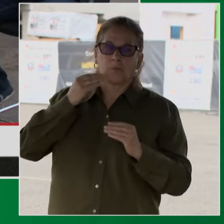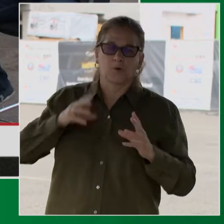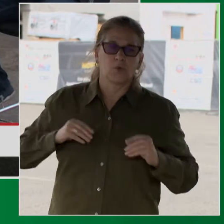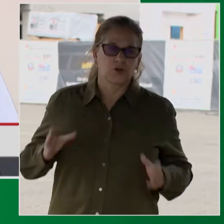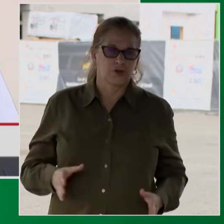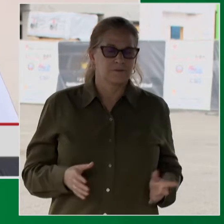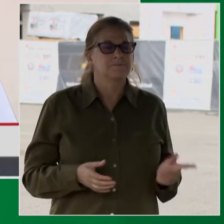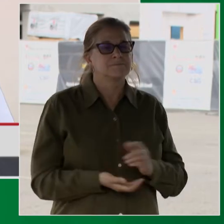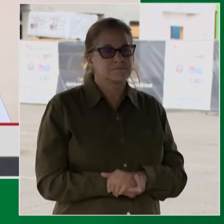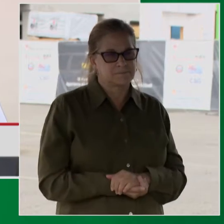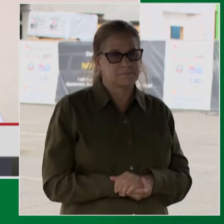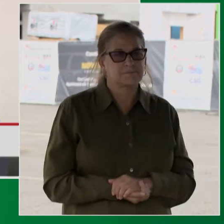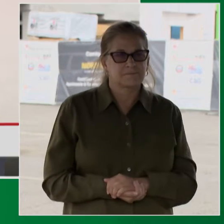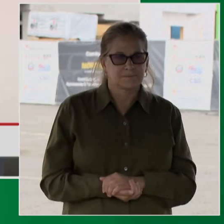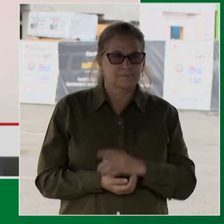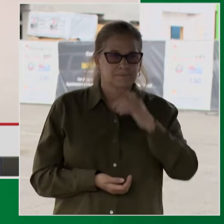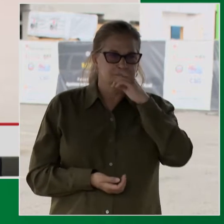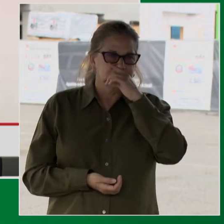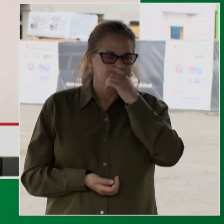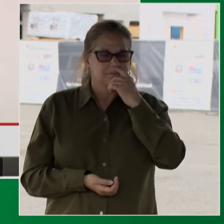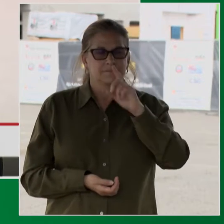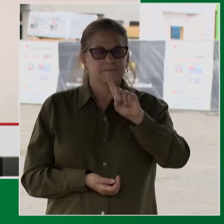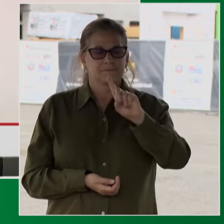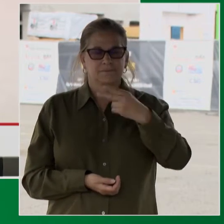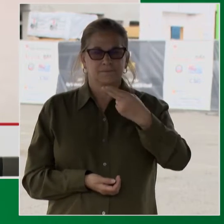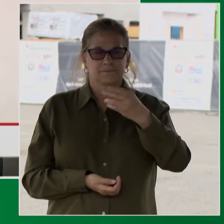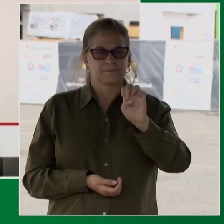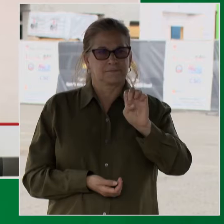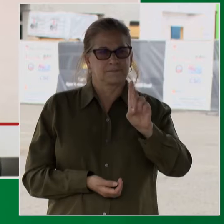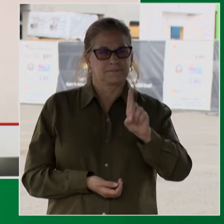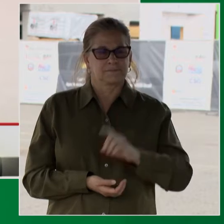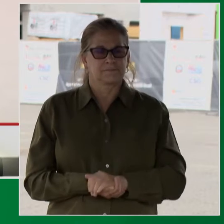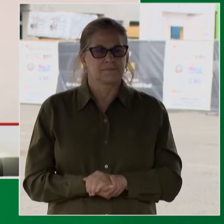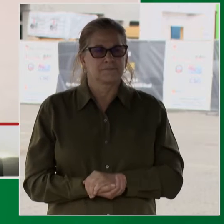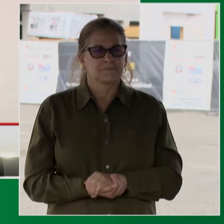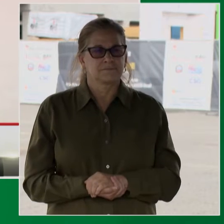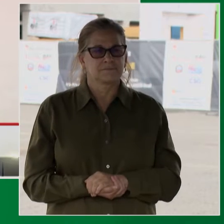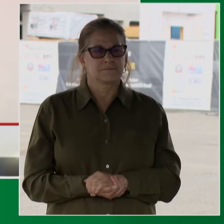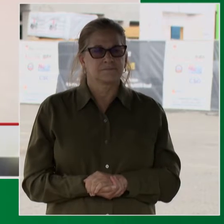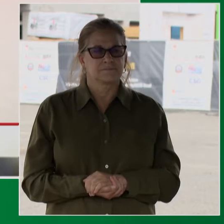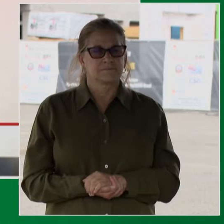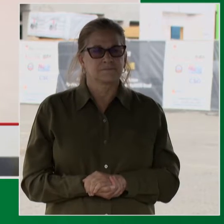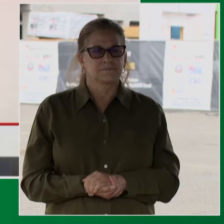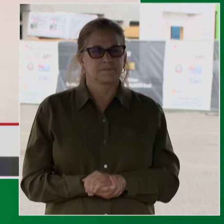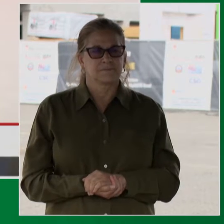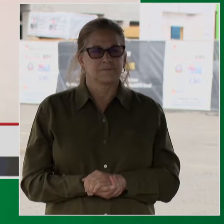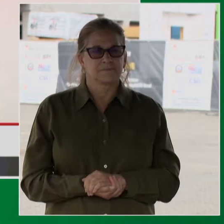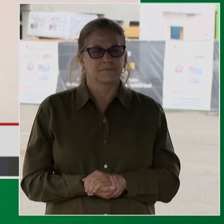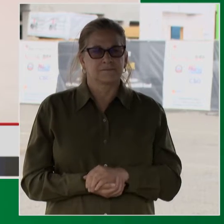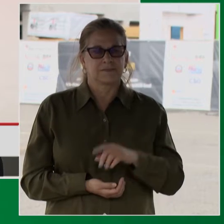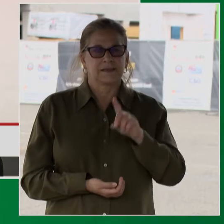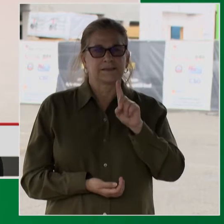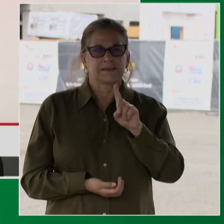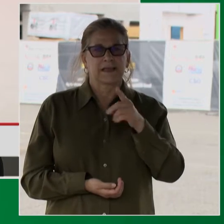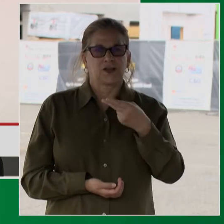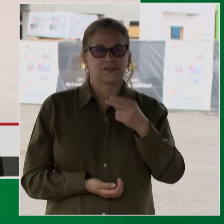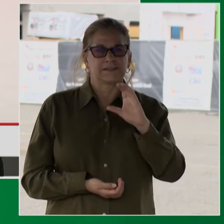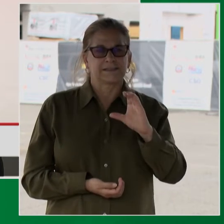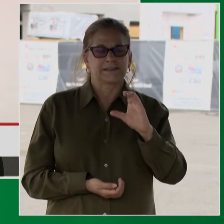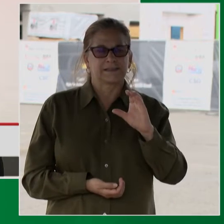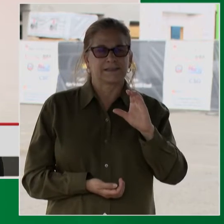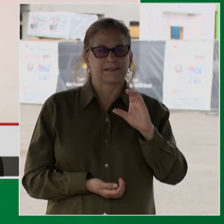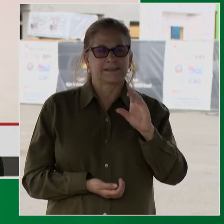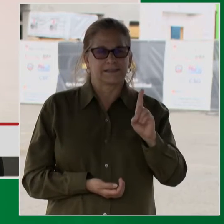well. DHCD is the principal administrator of the Home Purchase Assistance Program, which is a down payment